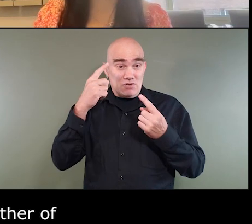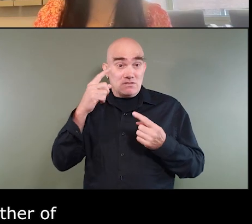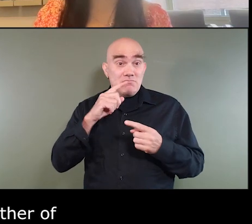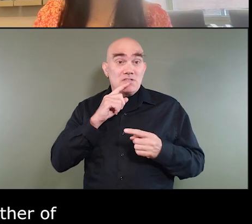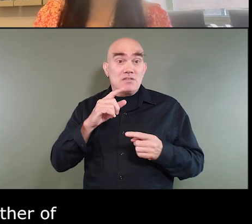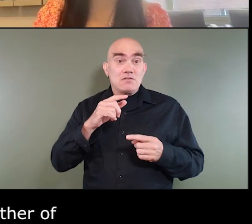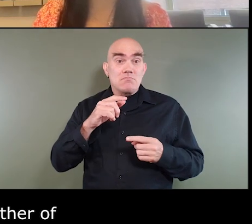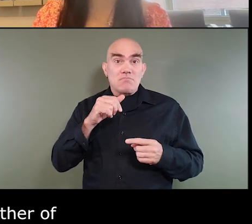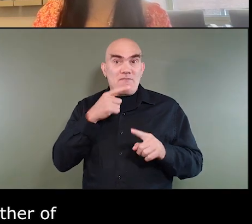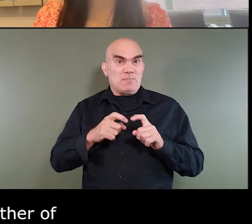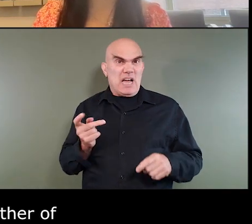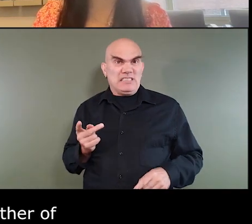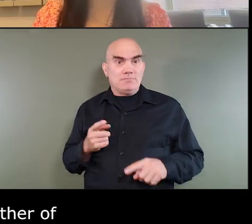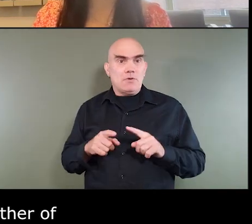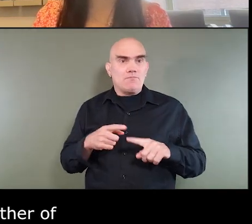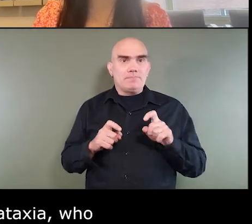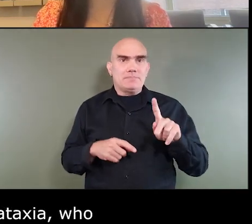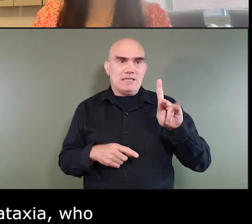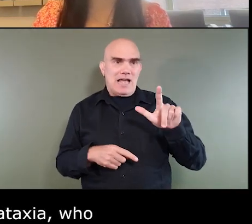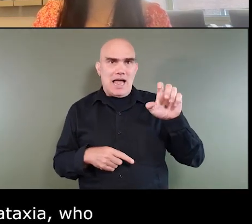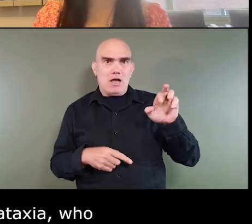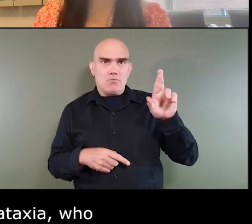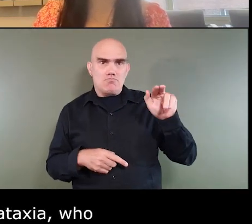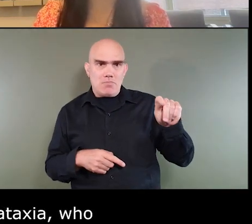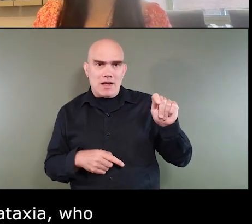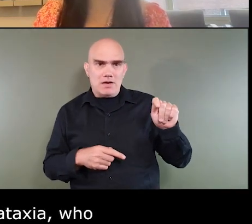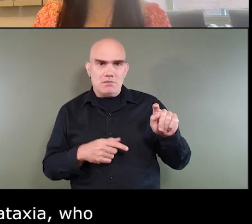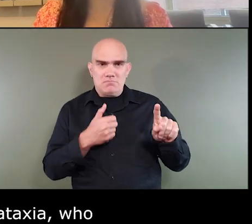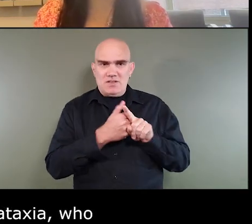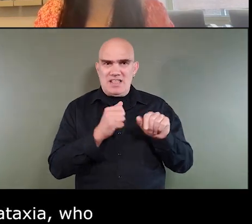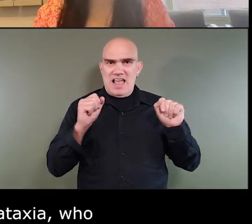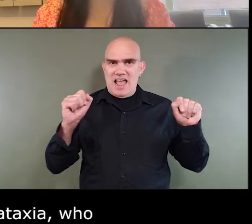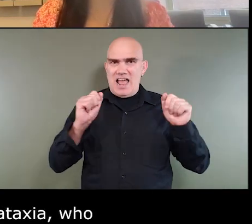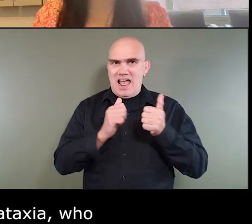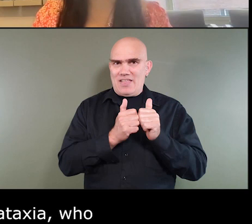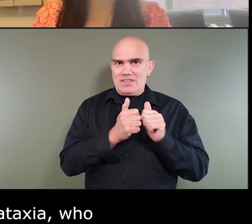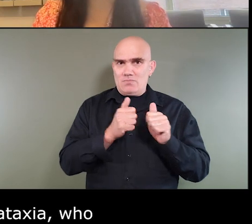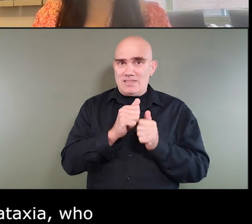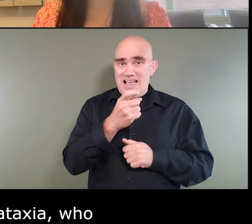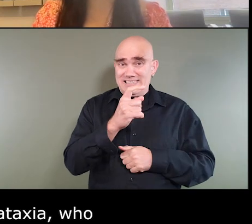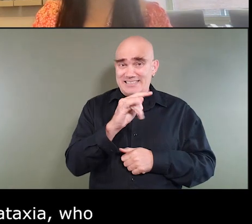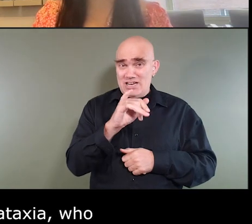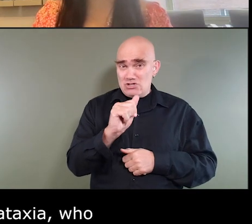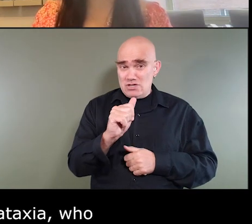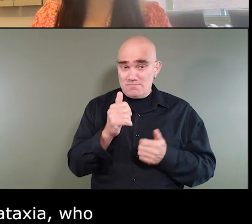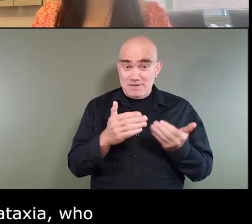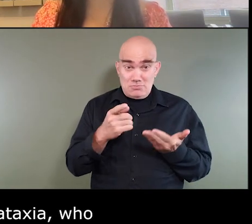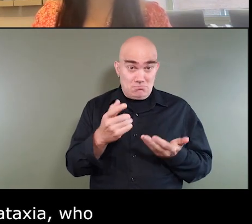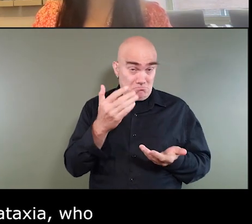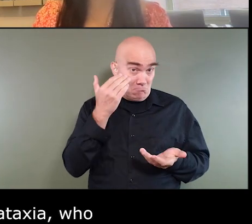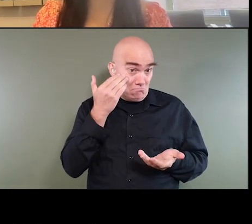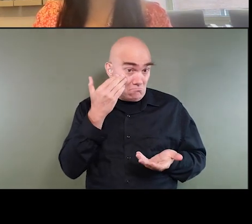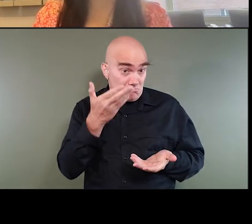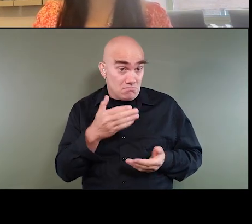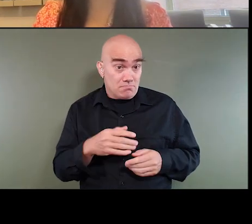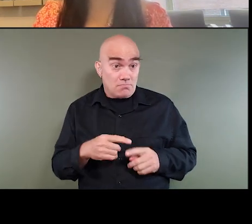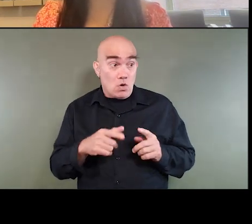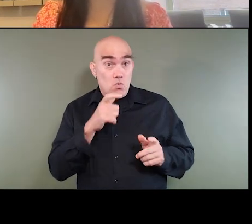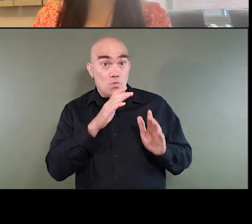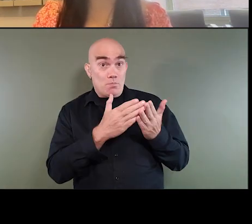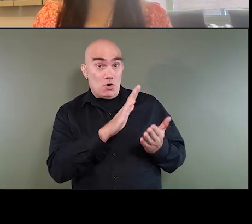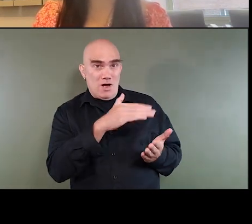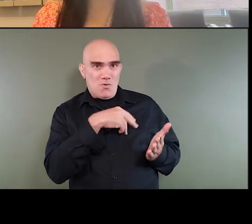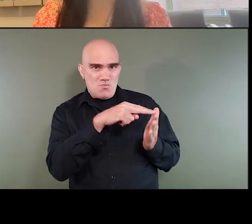from either of us, but from Kyle Bryant, who's an athlete with ataxia, who you're likely familiar with, but